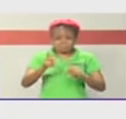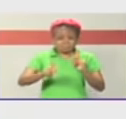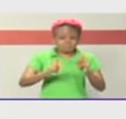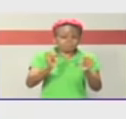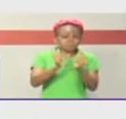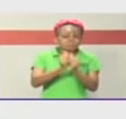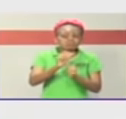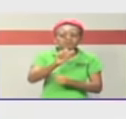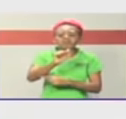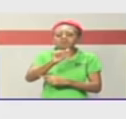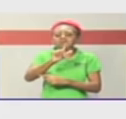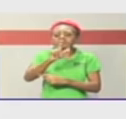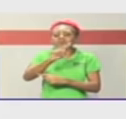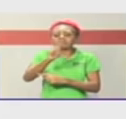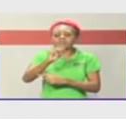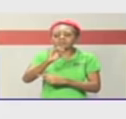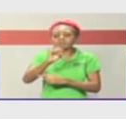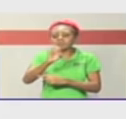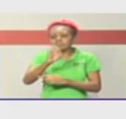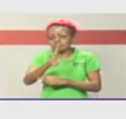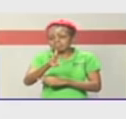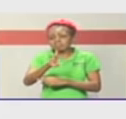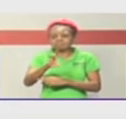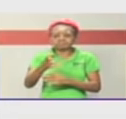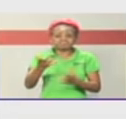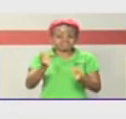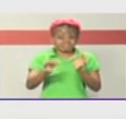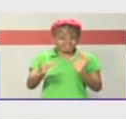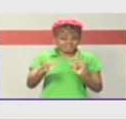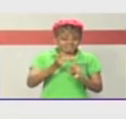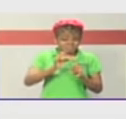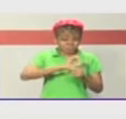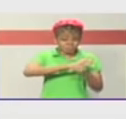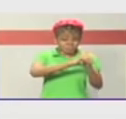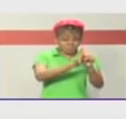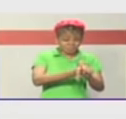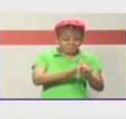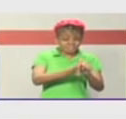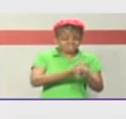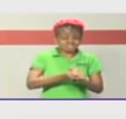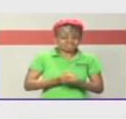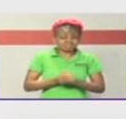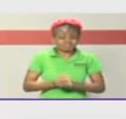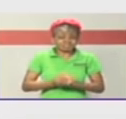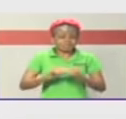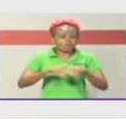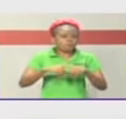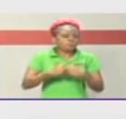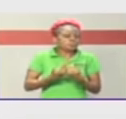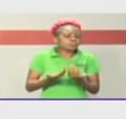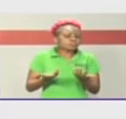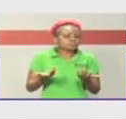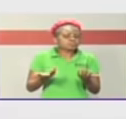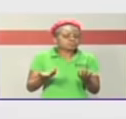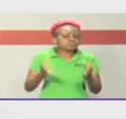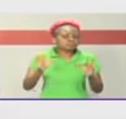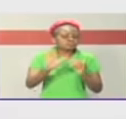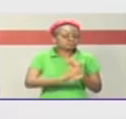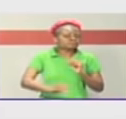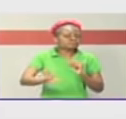directly affected by the COVID-19 virus? Also, how they have been coping in the